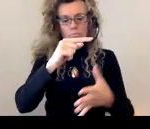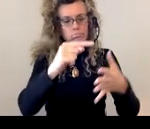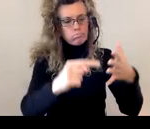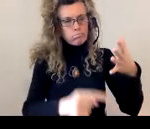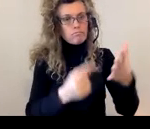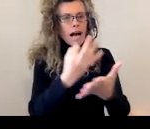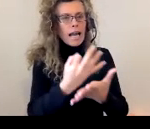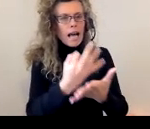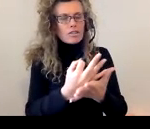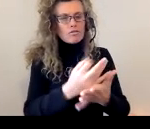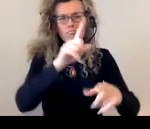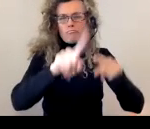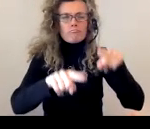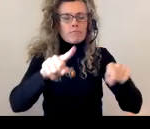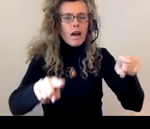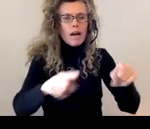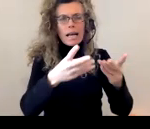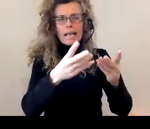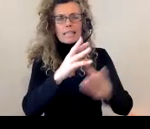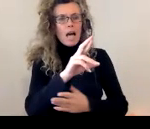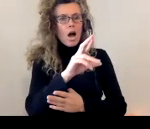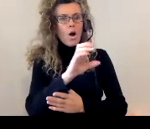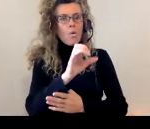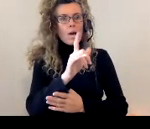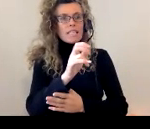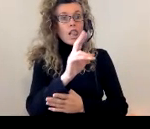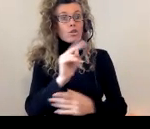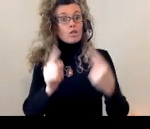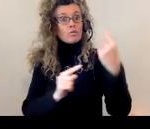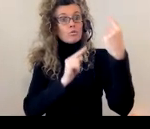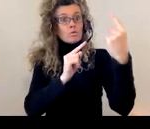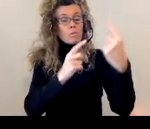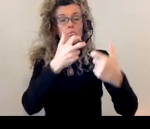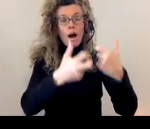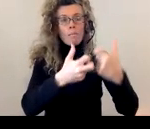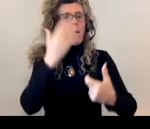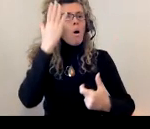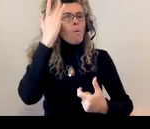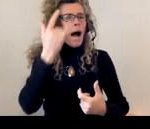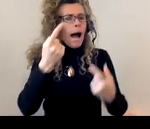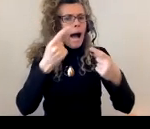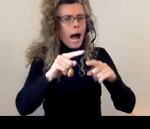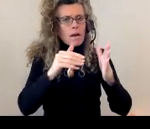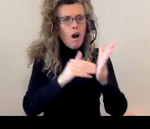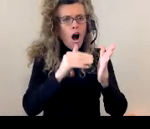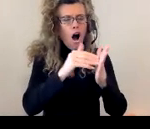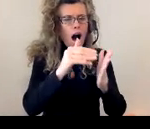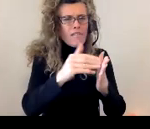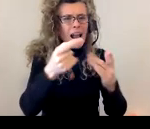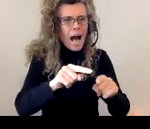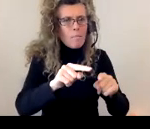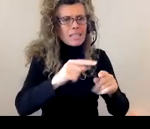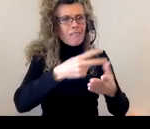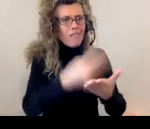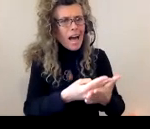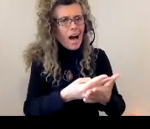all kinds of resolutions. The problem is, and why resolutions fail so often, is because we can't